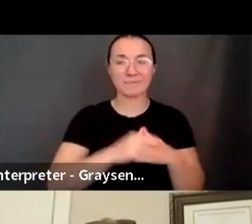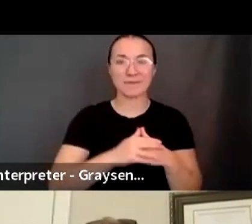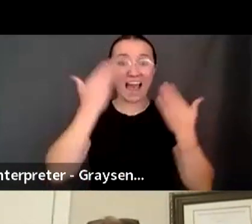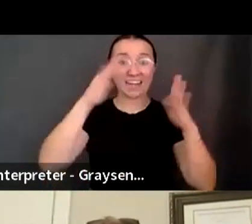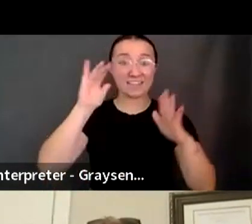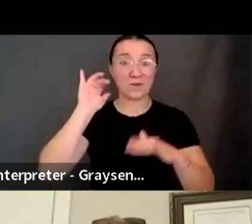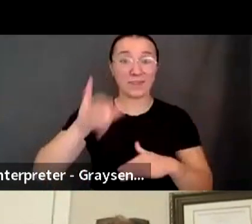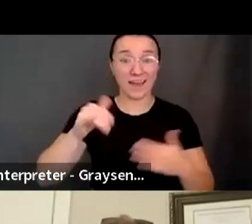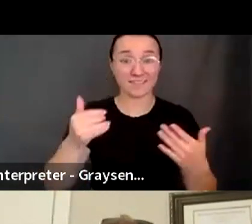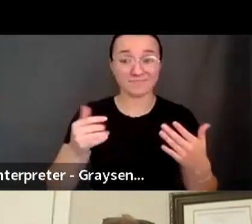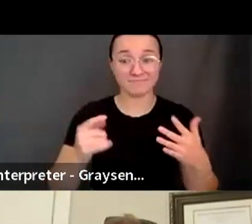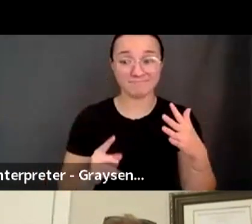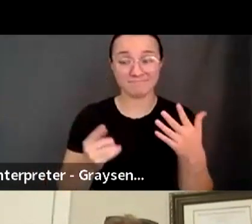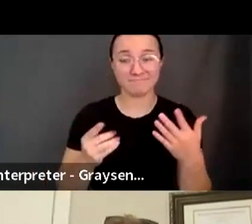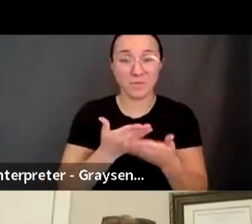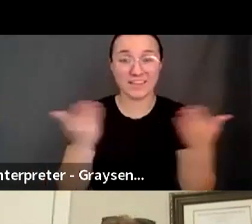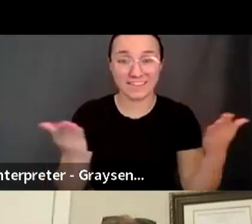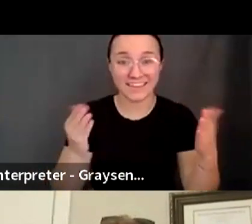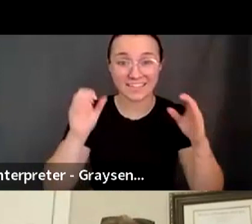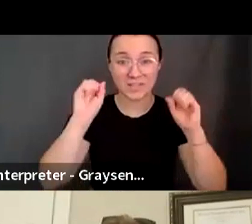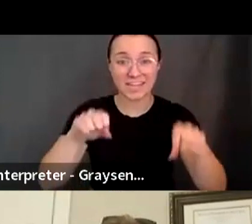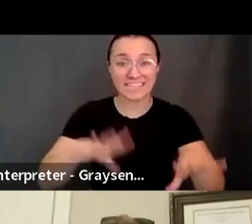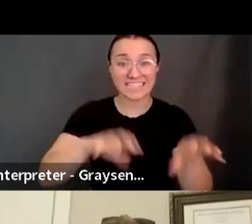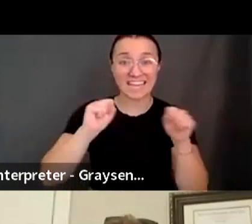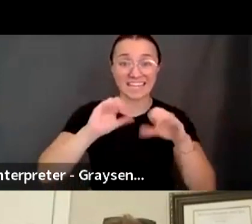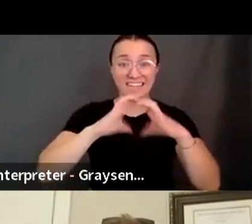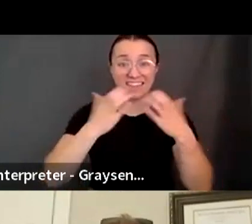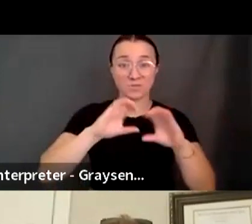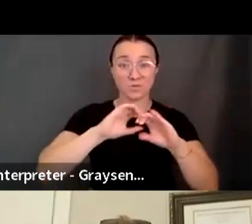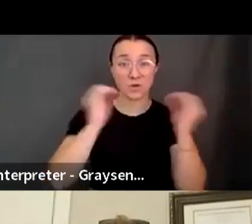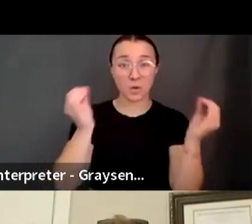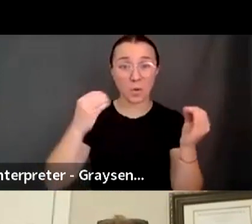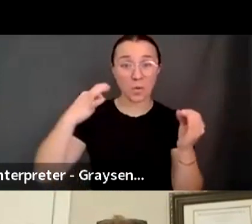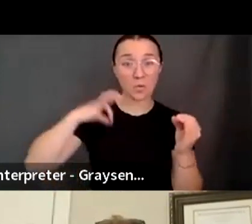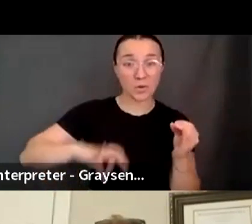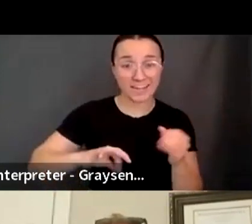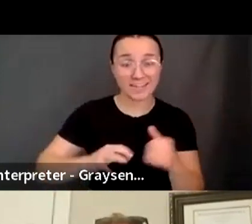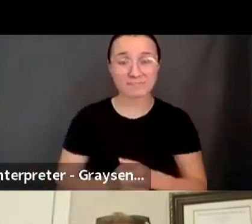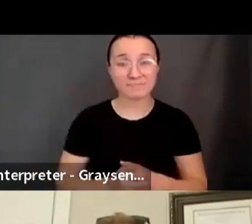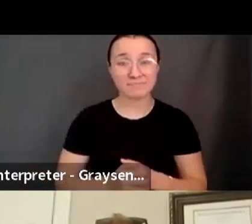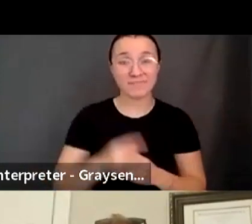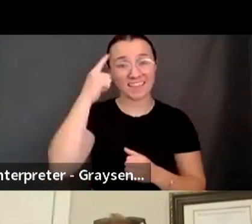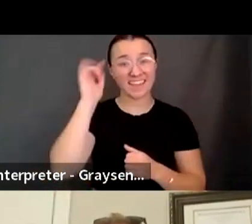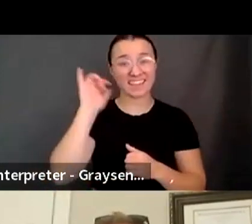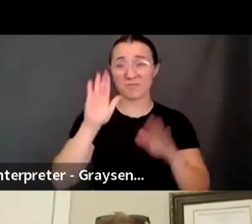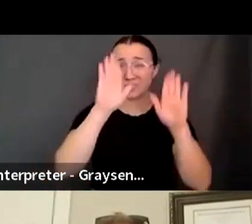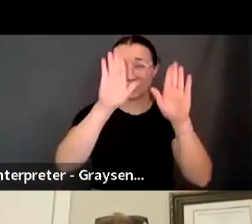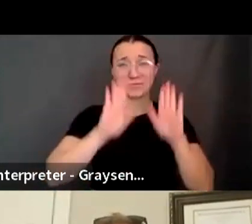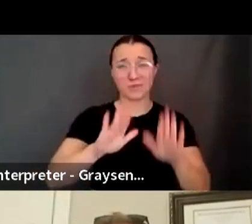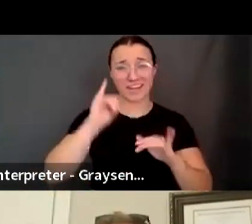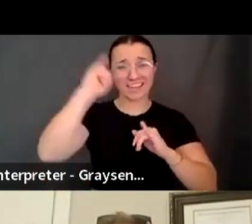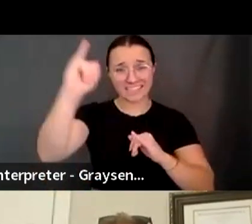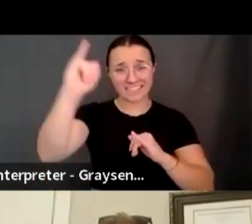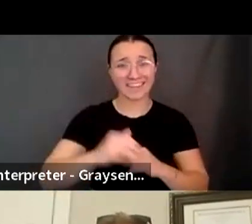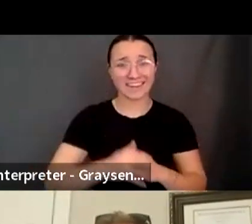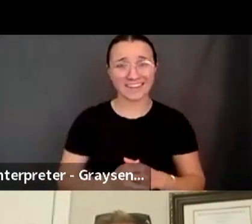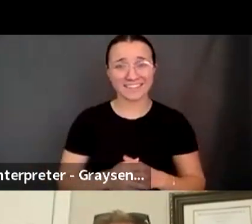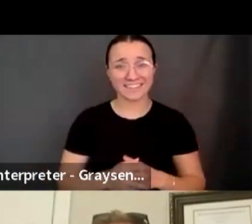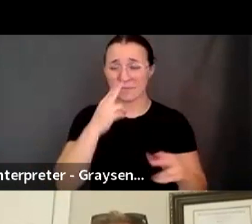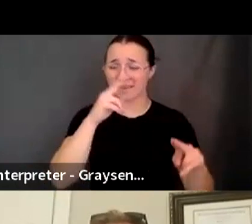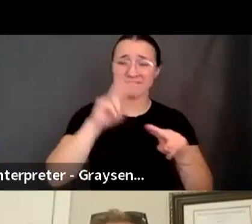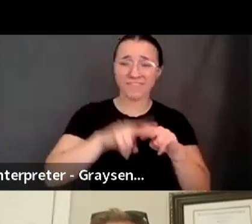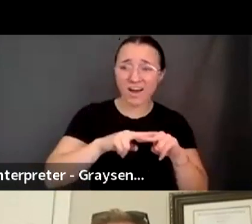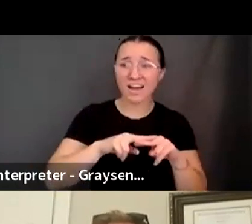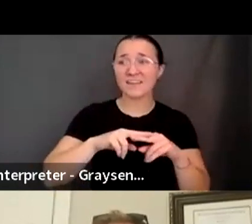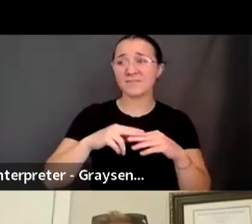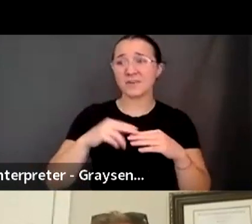some research, and because I think that would be a great thing to do, and it would be a blast, you know, to get members